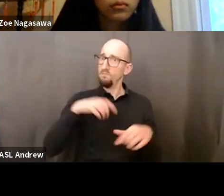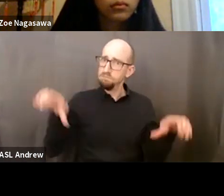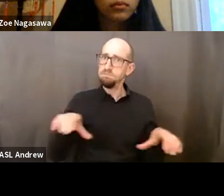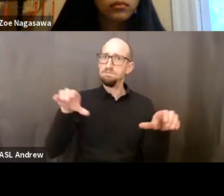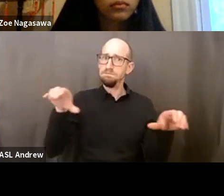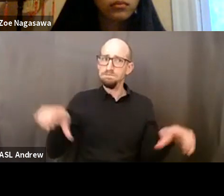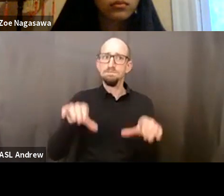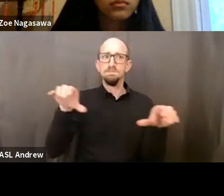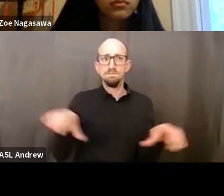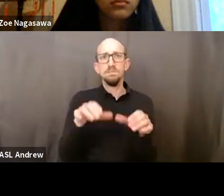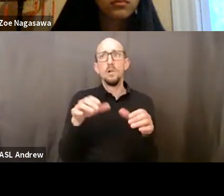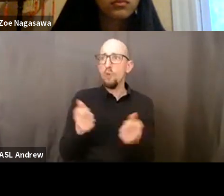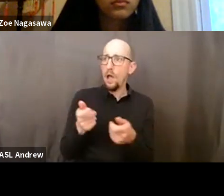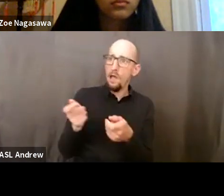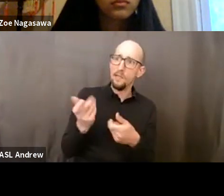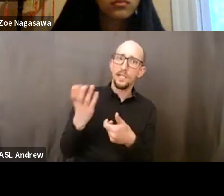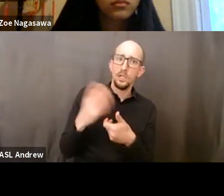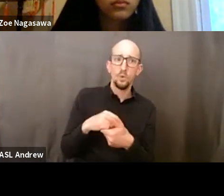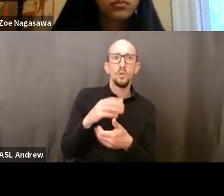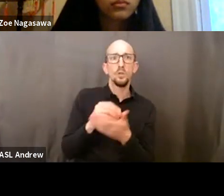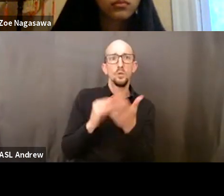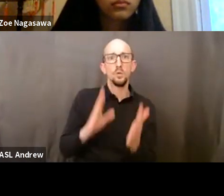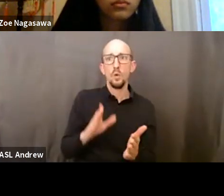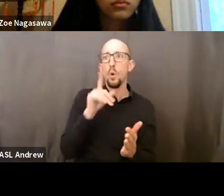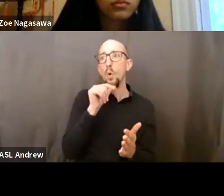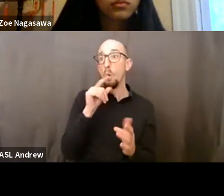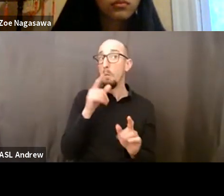students that might not have even considered the 3 schools.